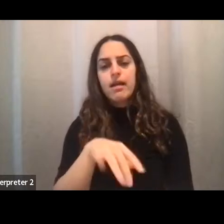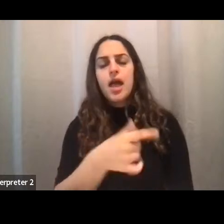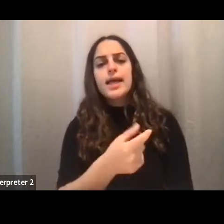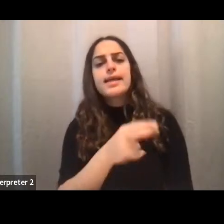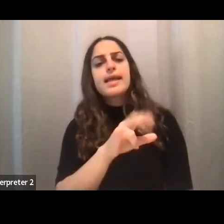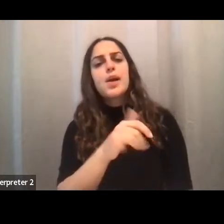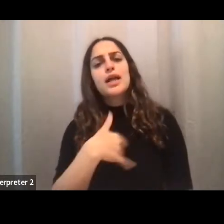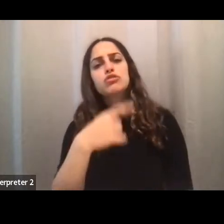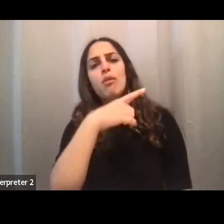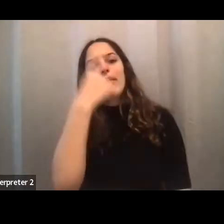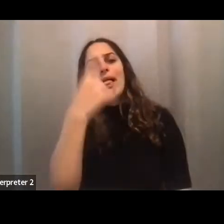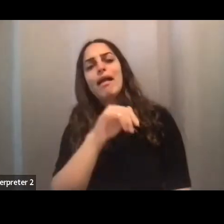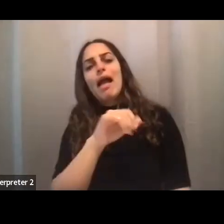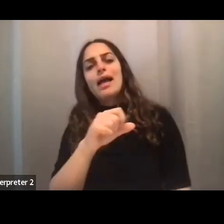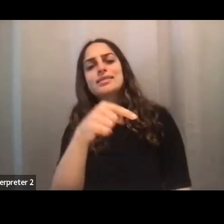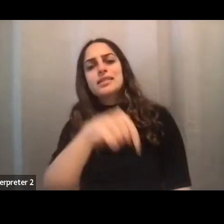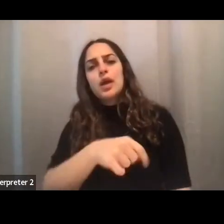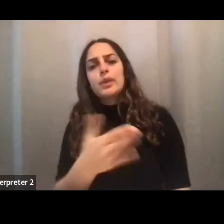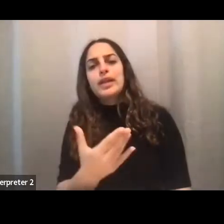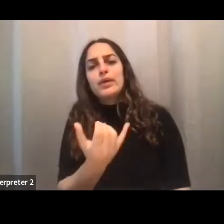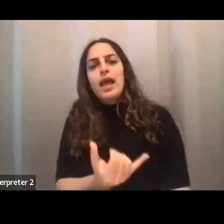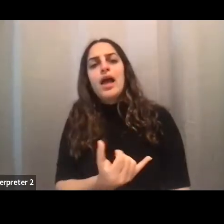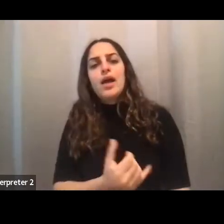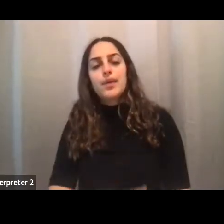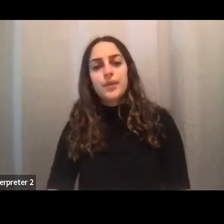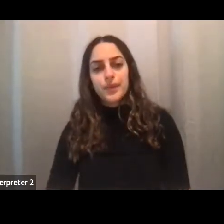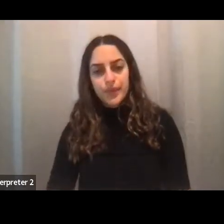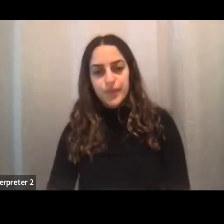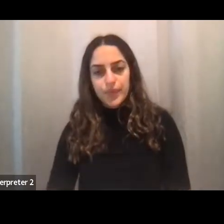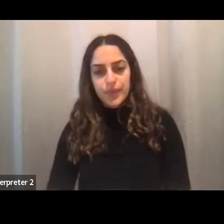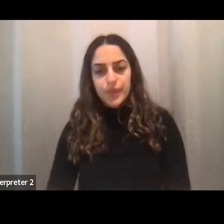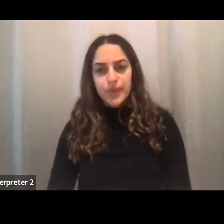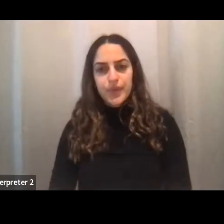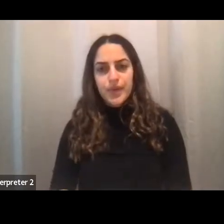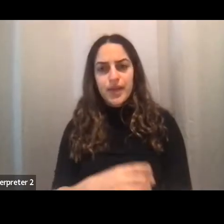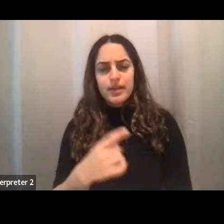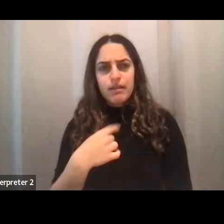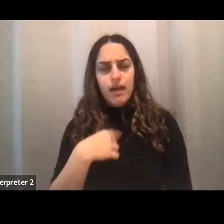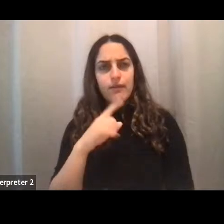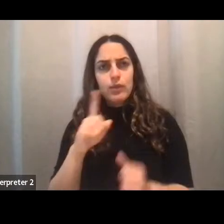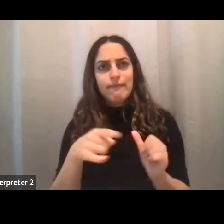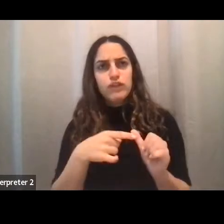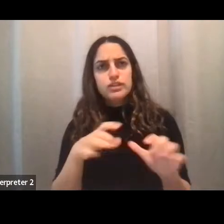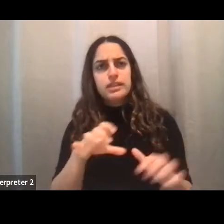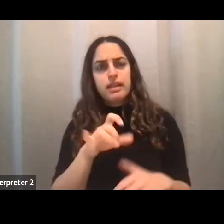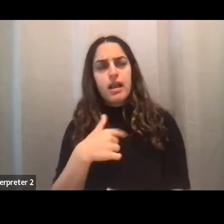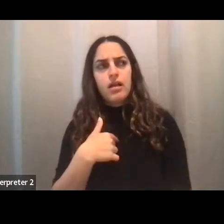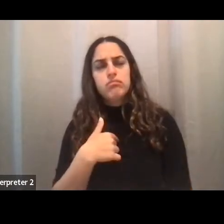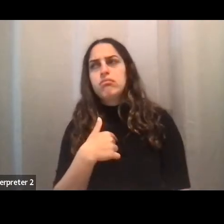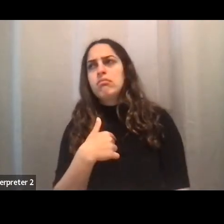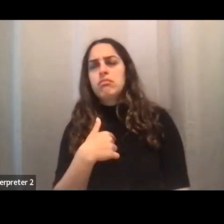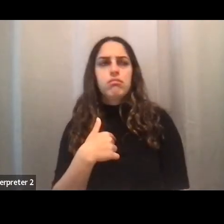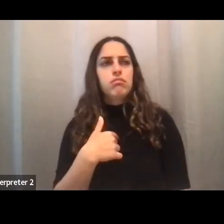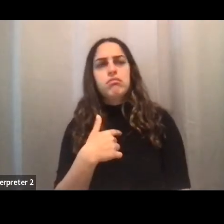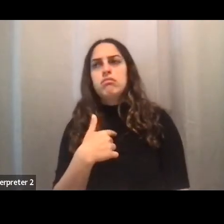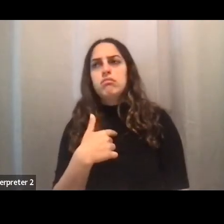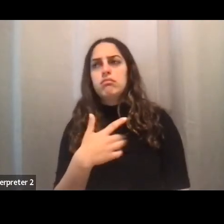now and it kind of caught me off guard when he first did it but